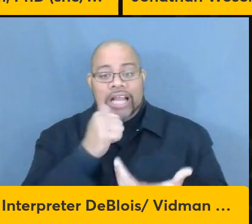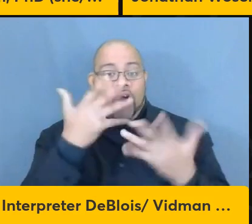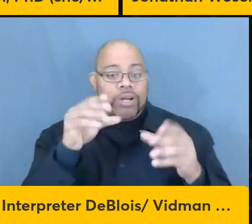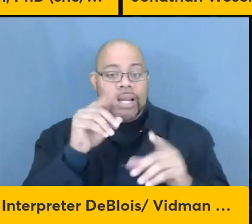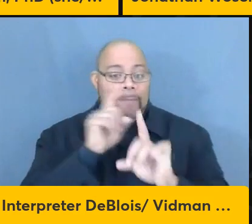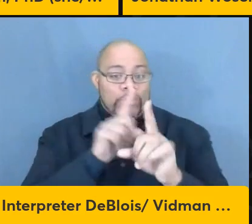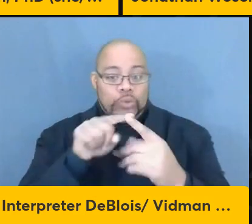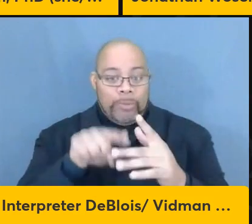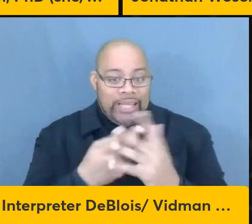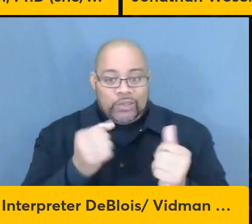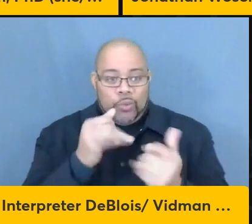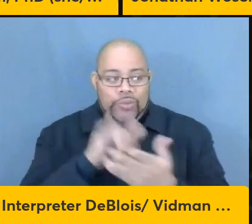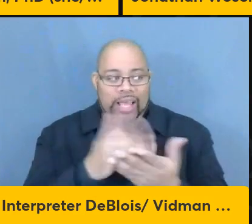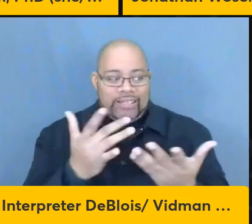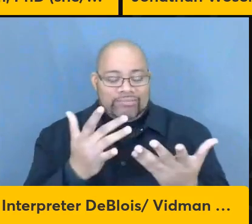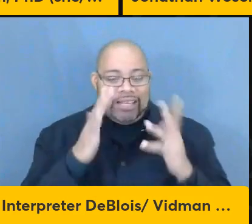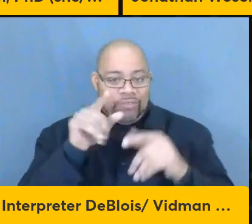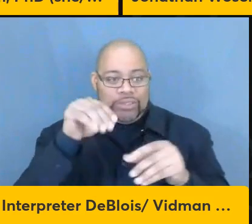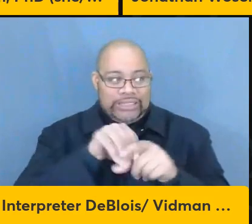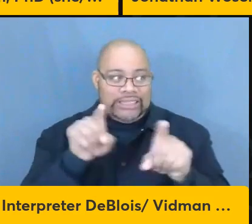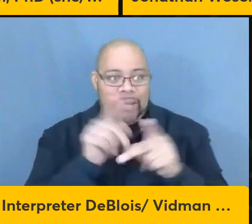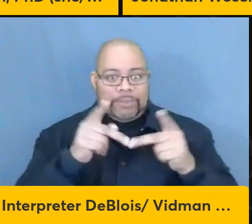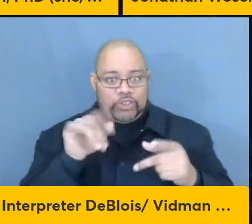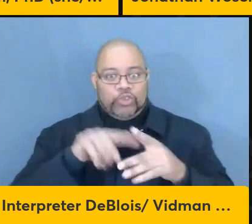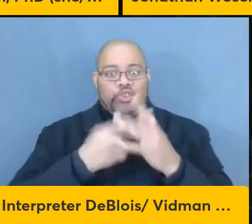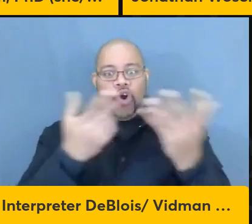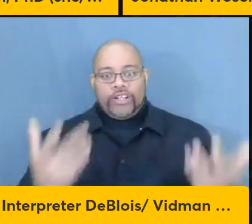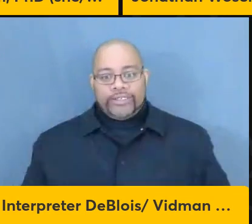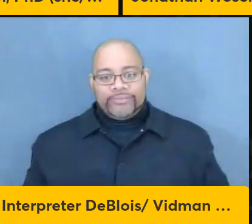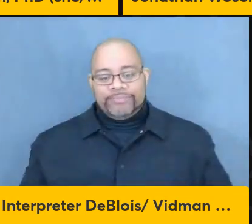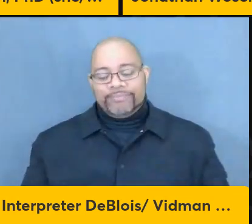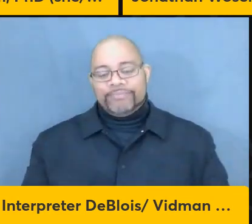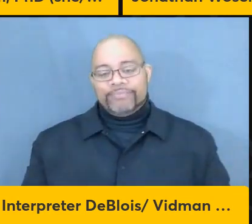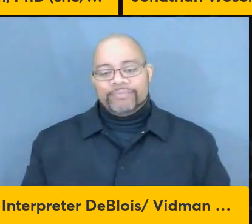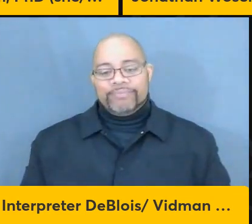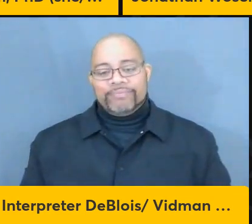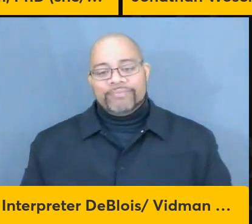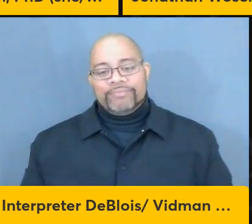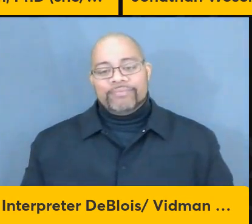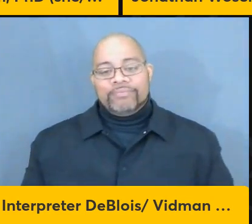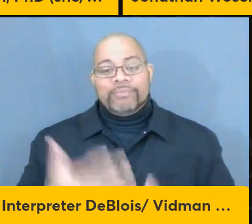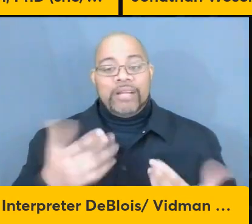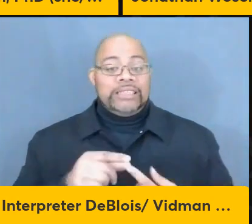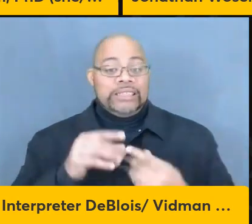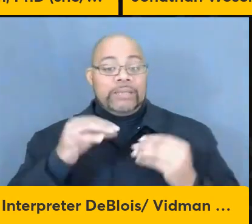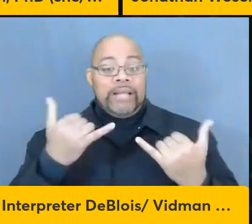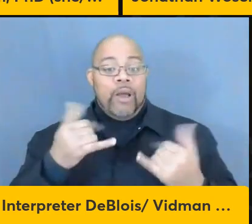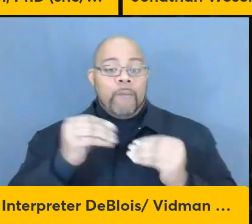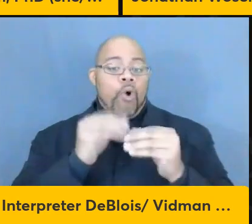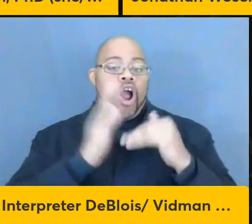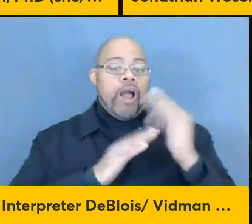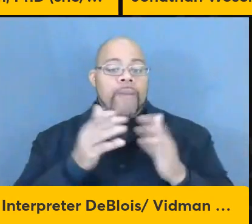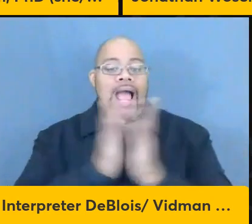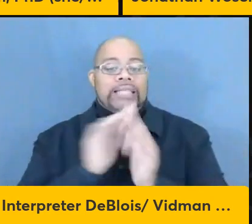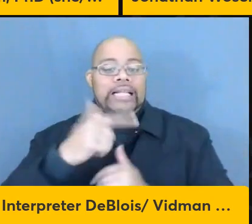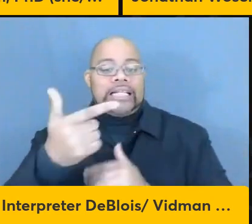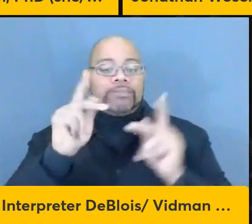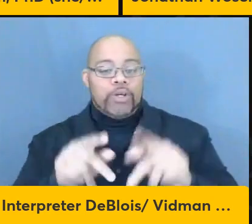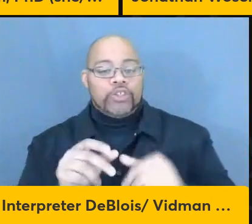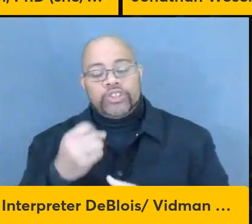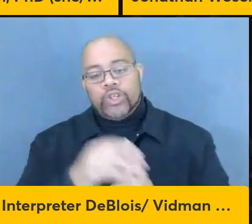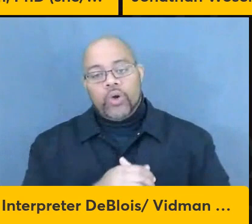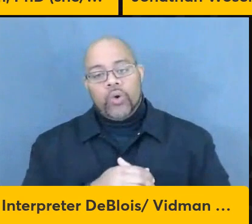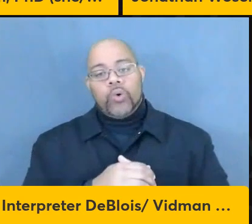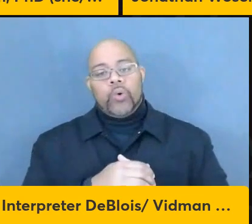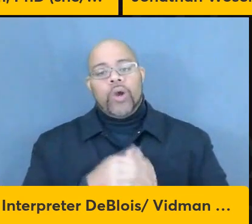mentor to begin with. So that kind of leaves you in the same position. Except now maybe you're a little more comfortable asking the next person. So